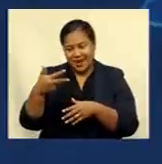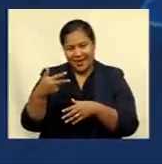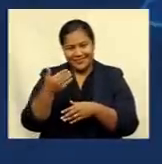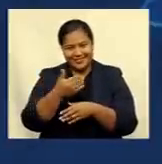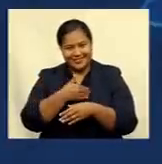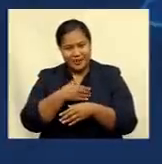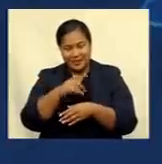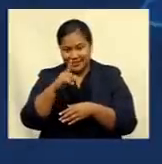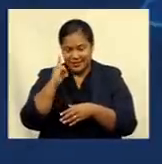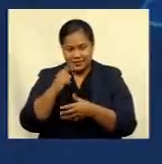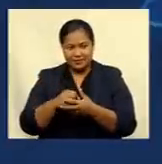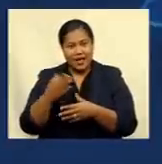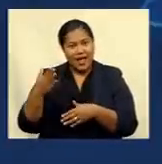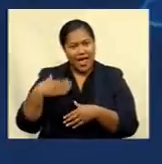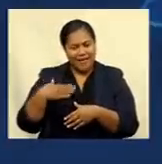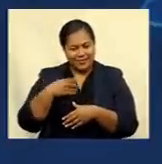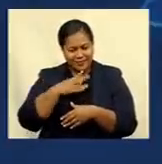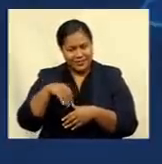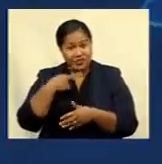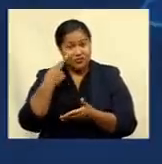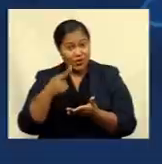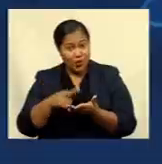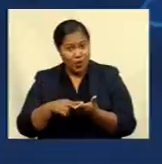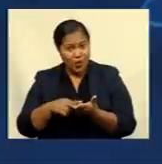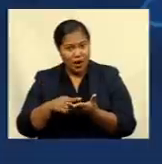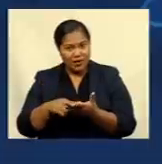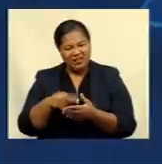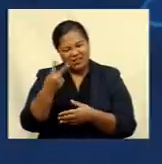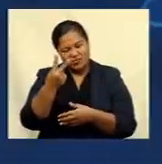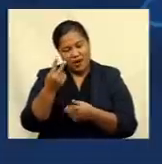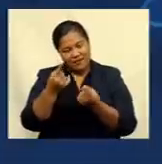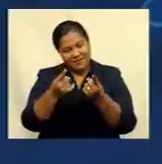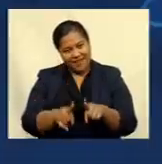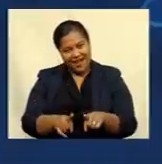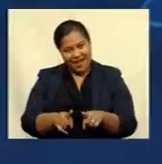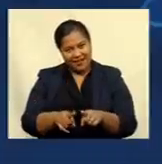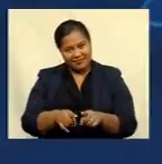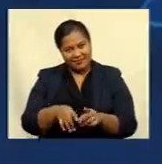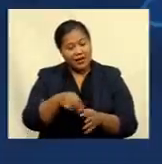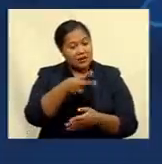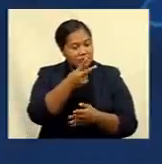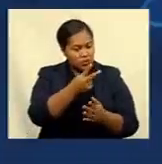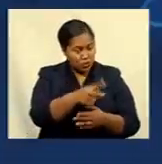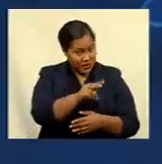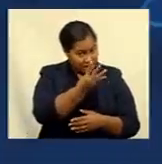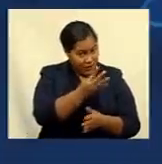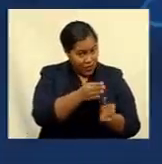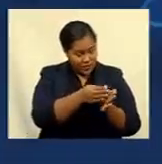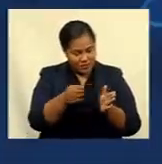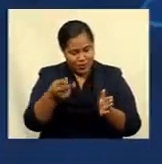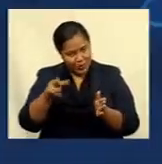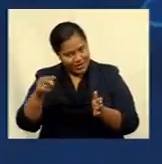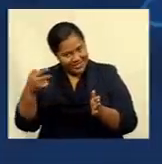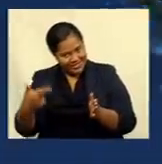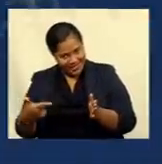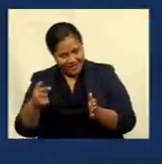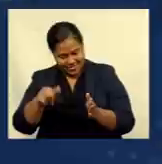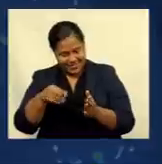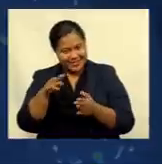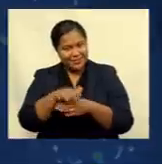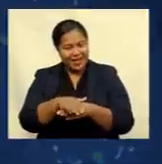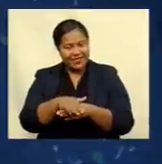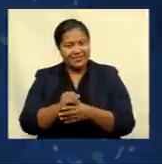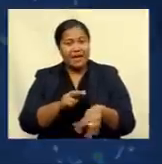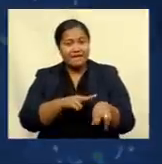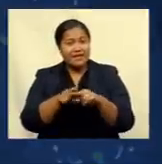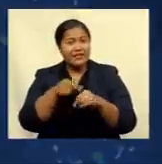yesterday. The Health Ministry also recorded 12 new COVID-19 deaths between the 24th and the 27th of this month. Fiji has